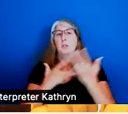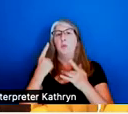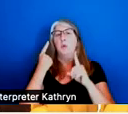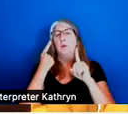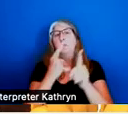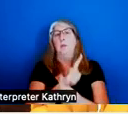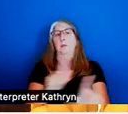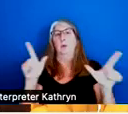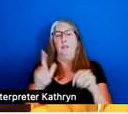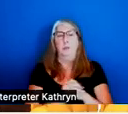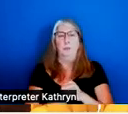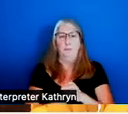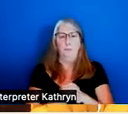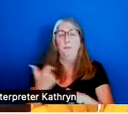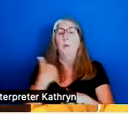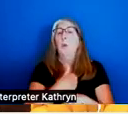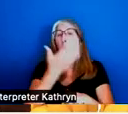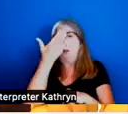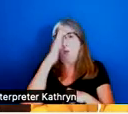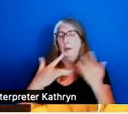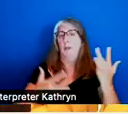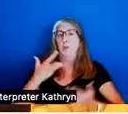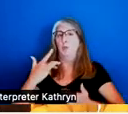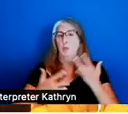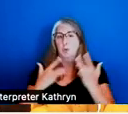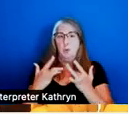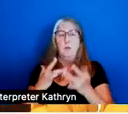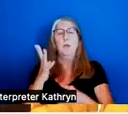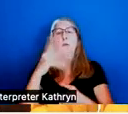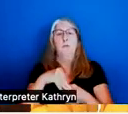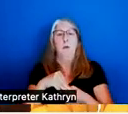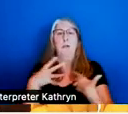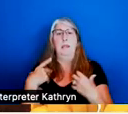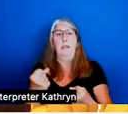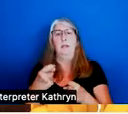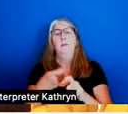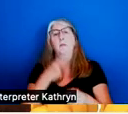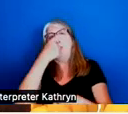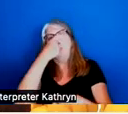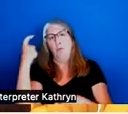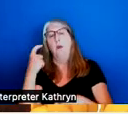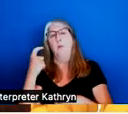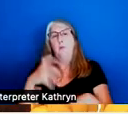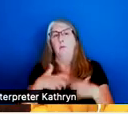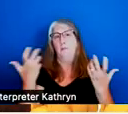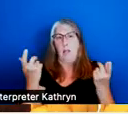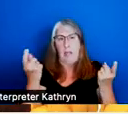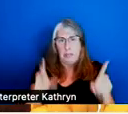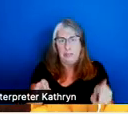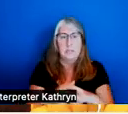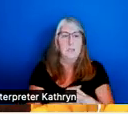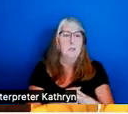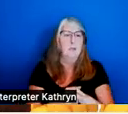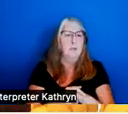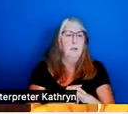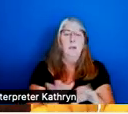Liberation. We know that joy and wellness is part of the healing from the trauma of violence. It is